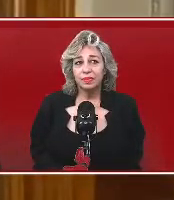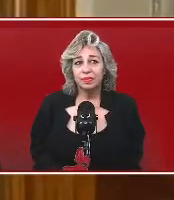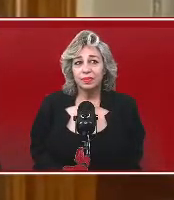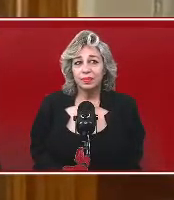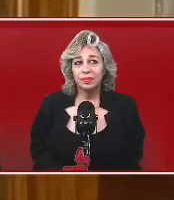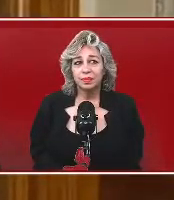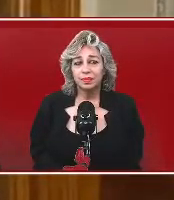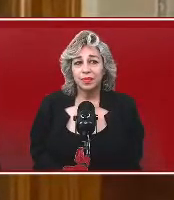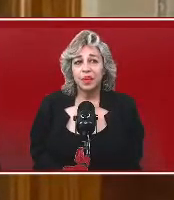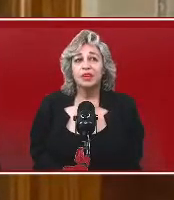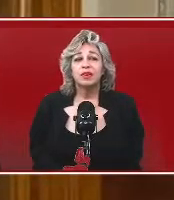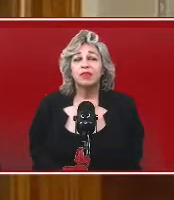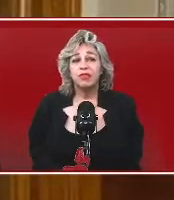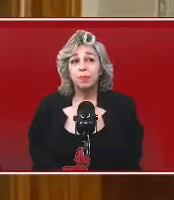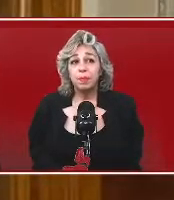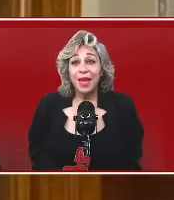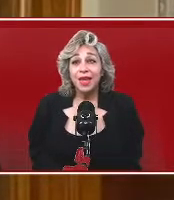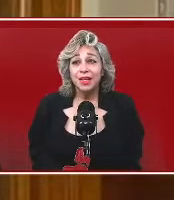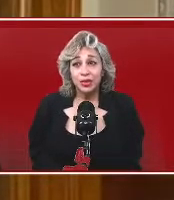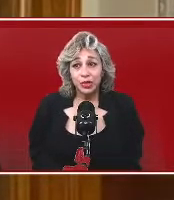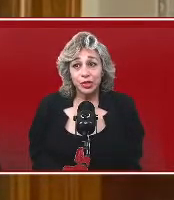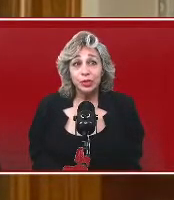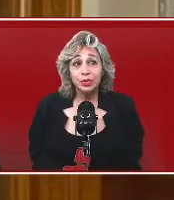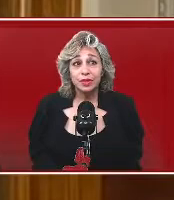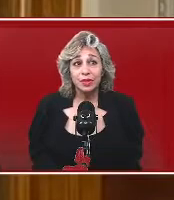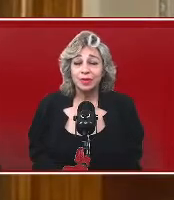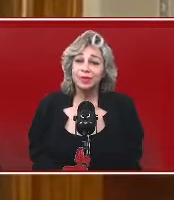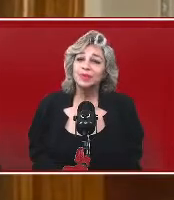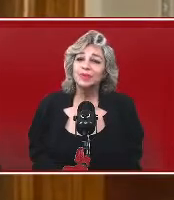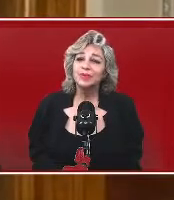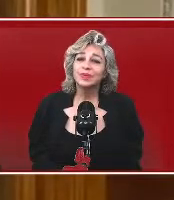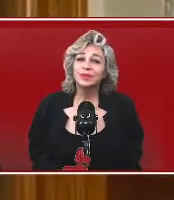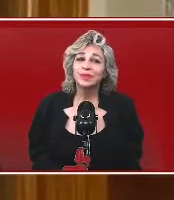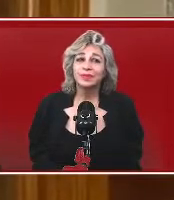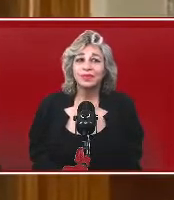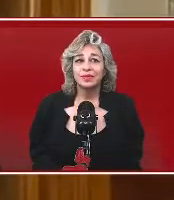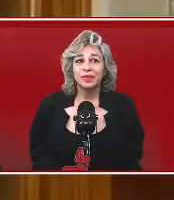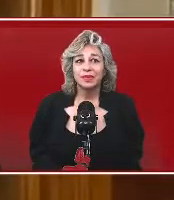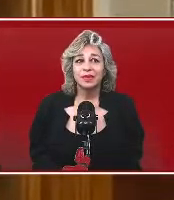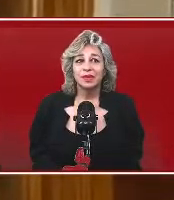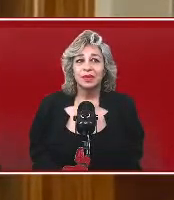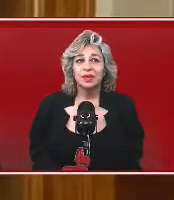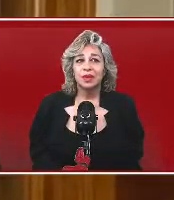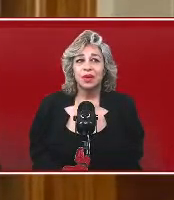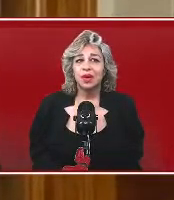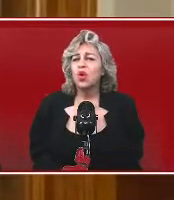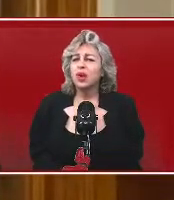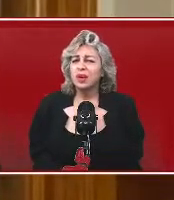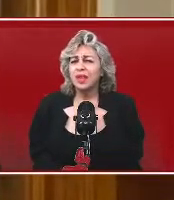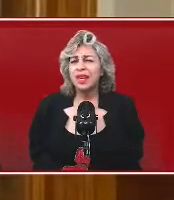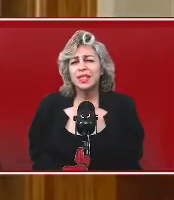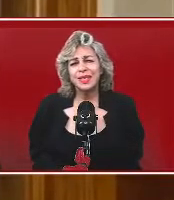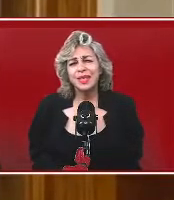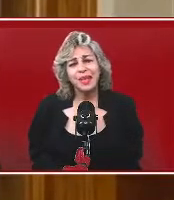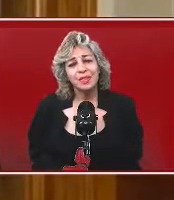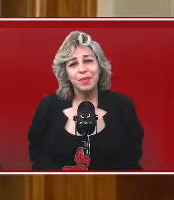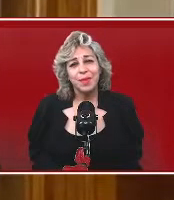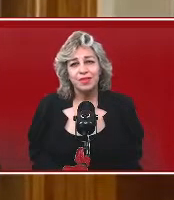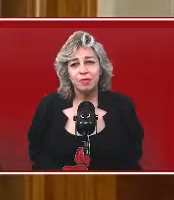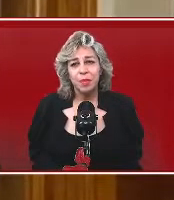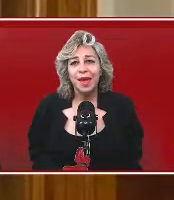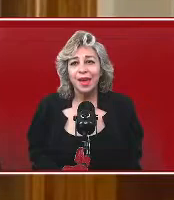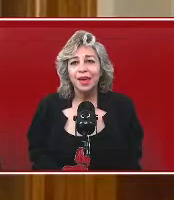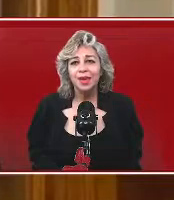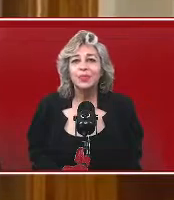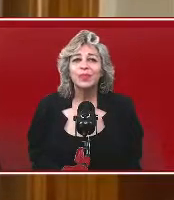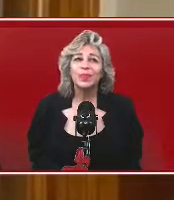a junio, From May to June, o en el mes de mayo, or that is to say in the month